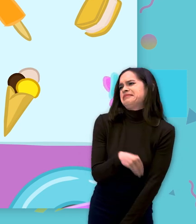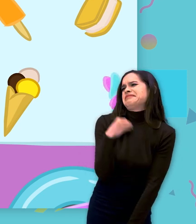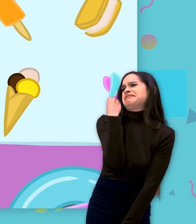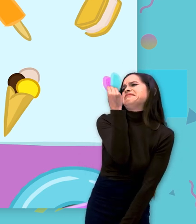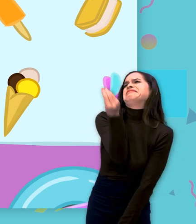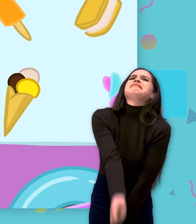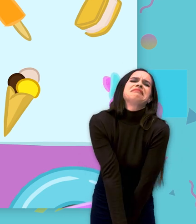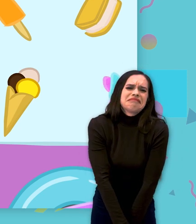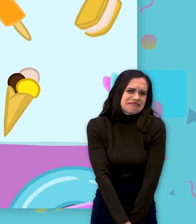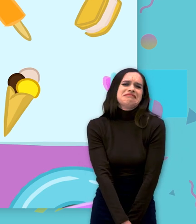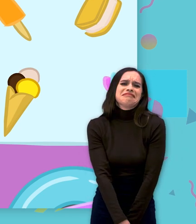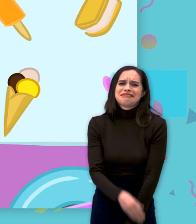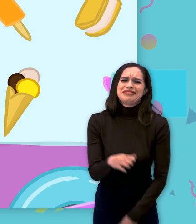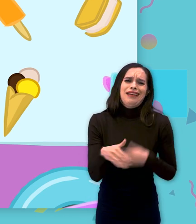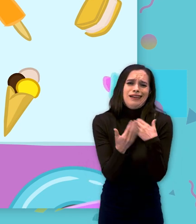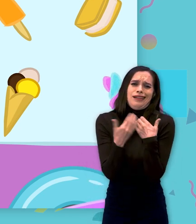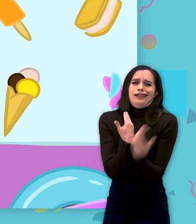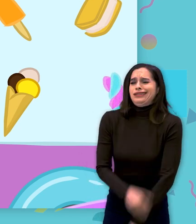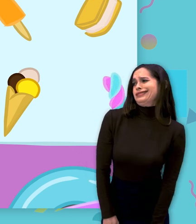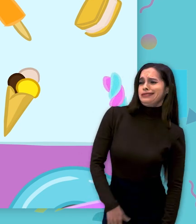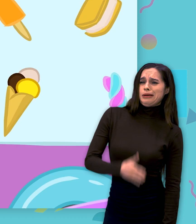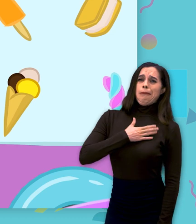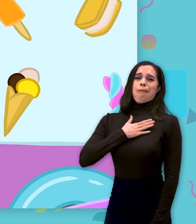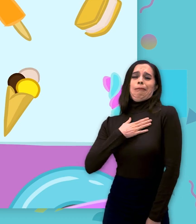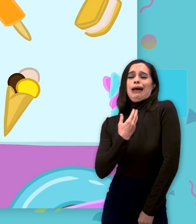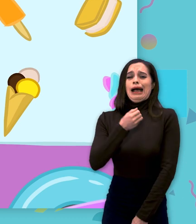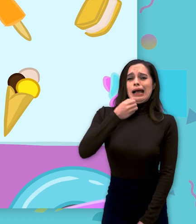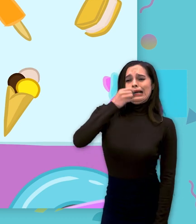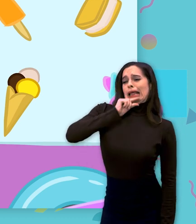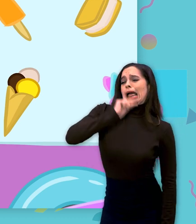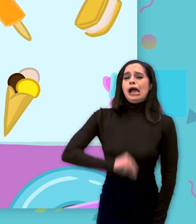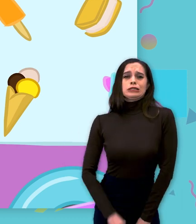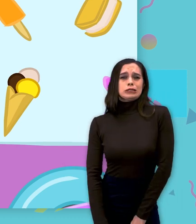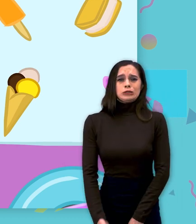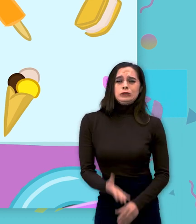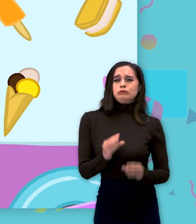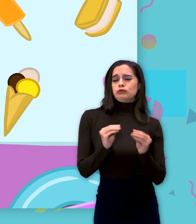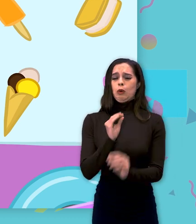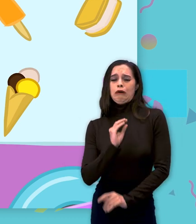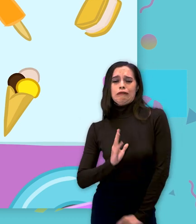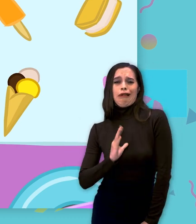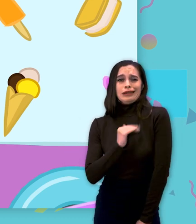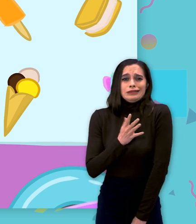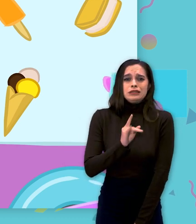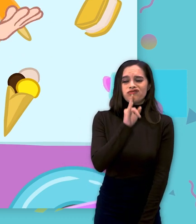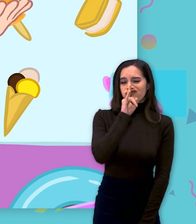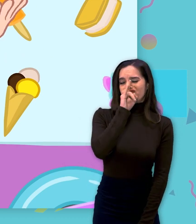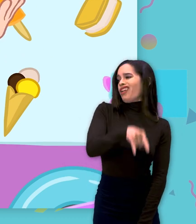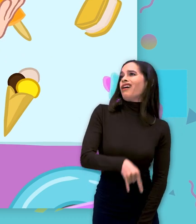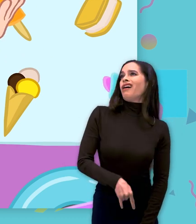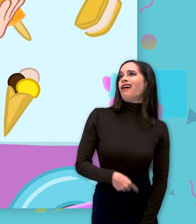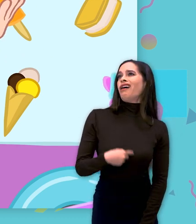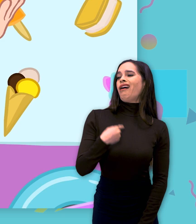No. This is too easy. Geraldo's Gelatos is not just some ice cream factory.